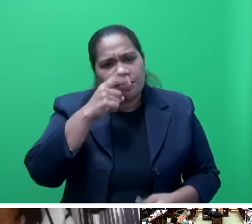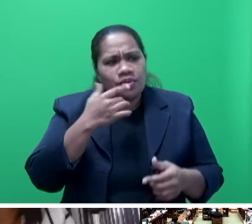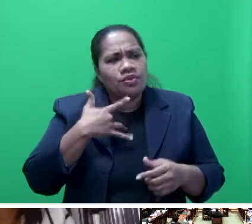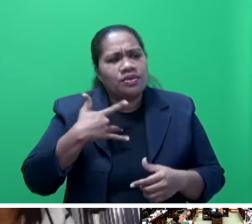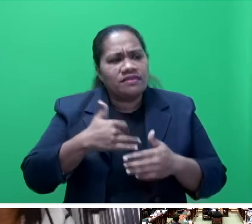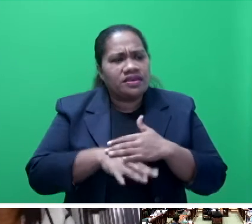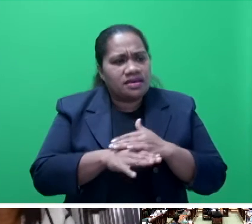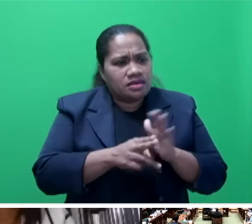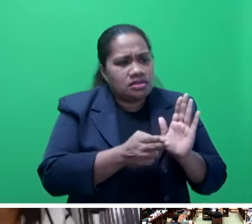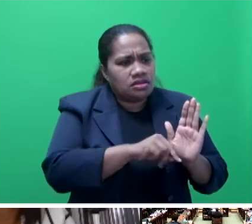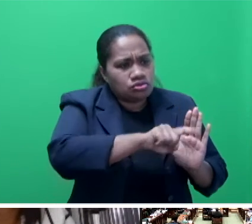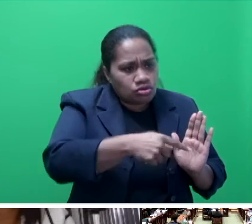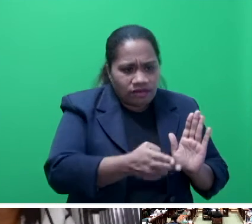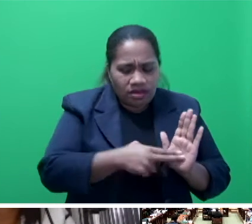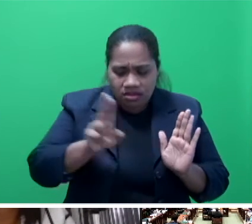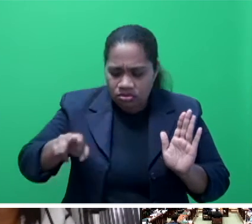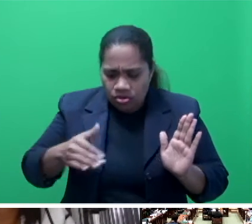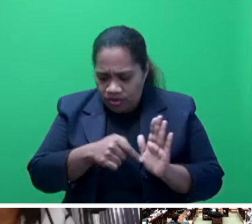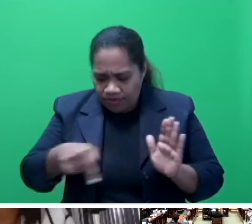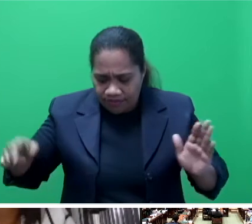Nosori corridor, and a total of